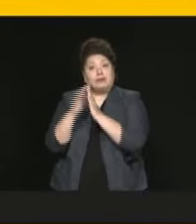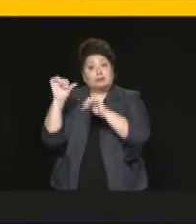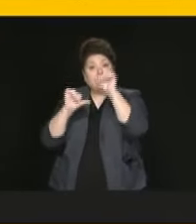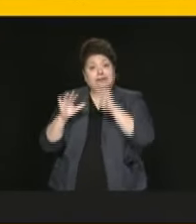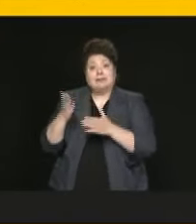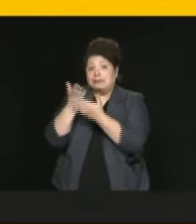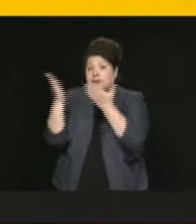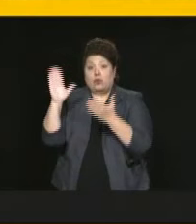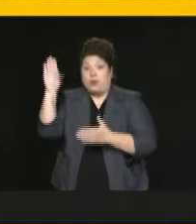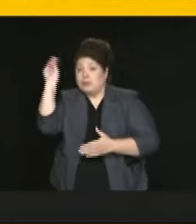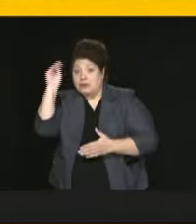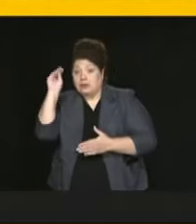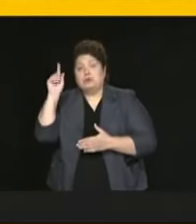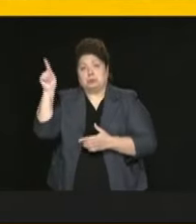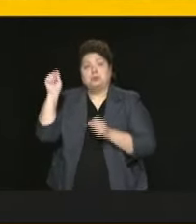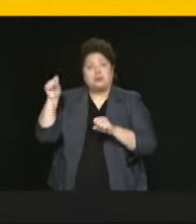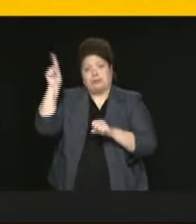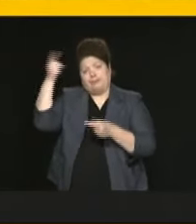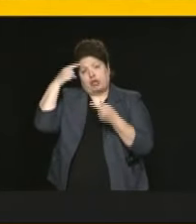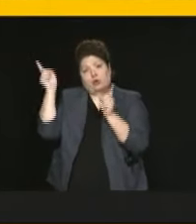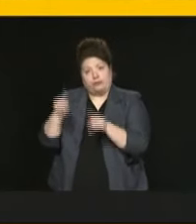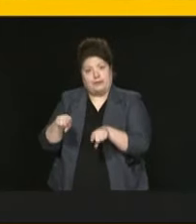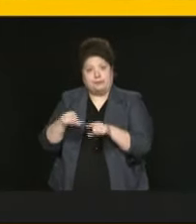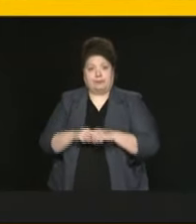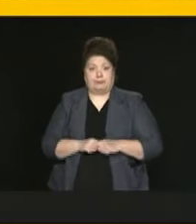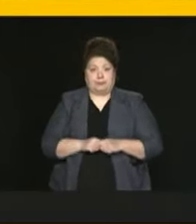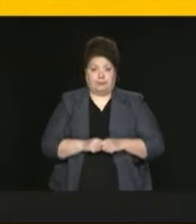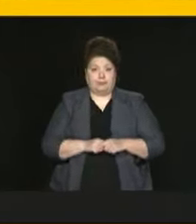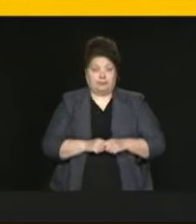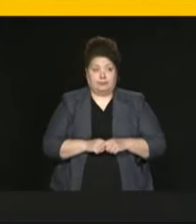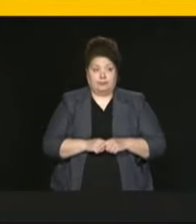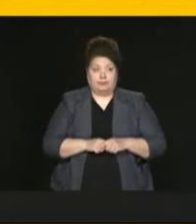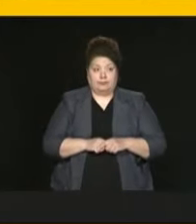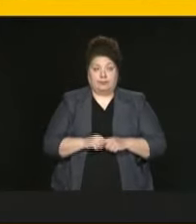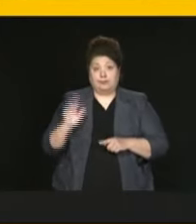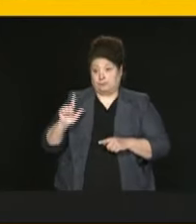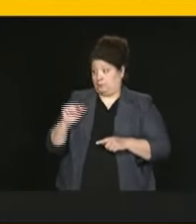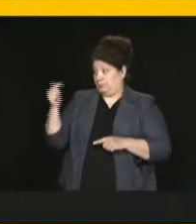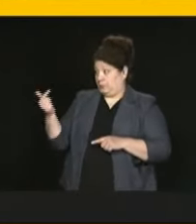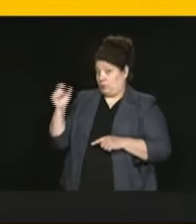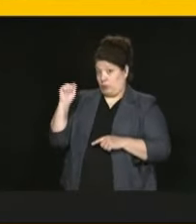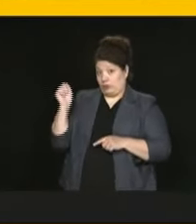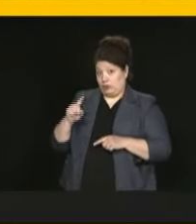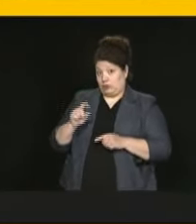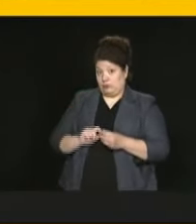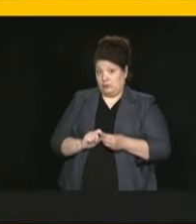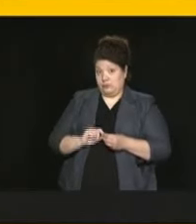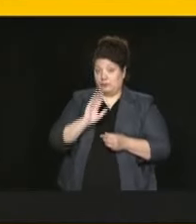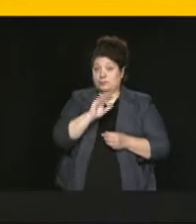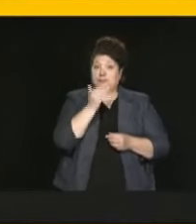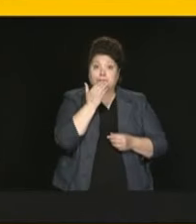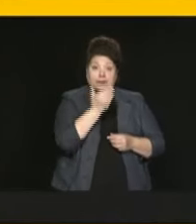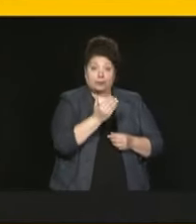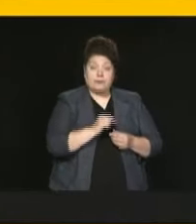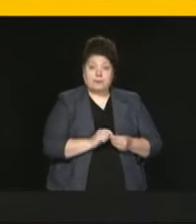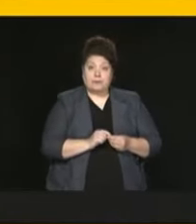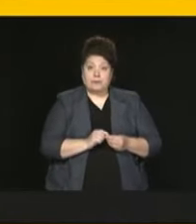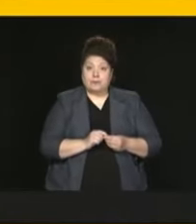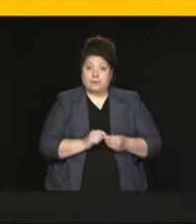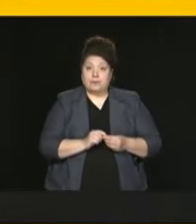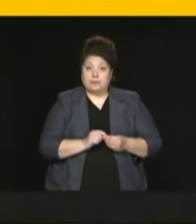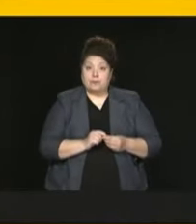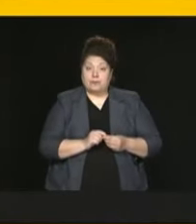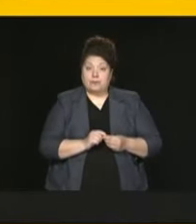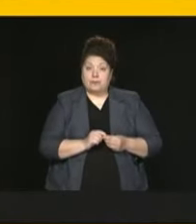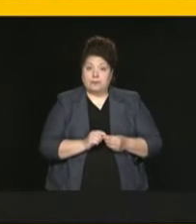Thank you, Minister. Operator, next question, please. Thank you. Merci. La prochaine question de Theresa Wright de la Canadian